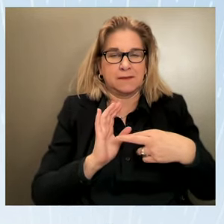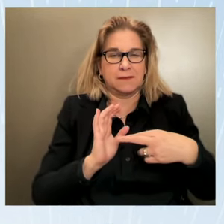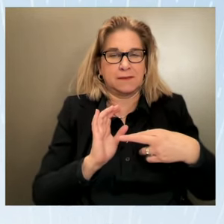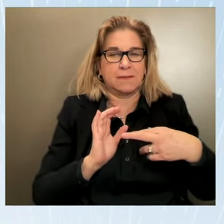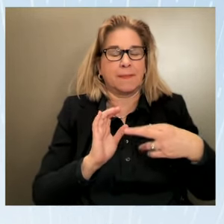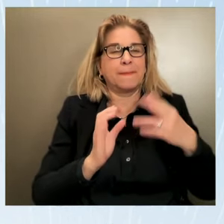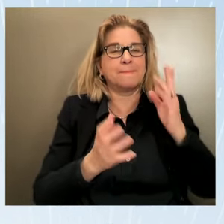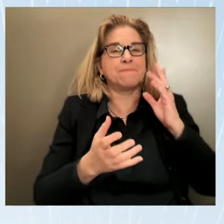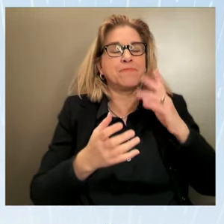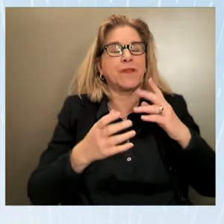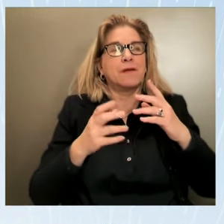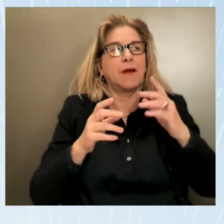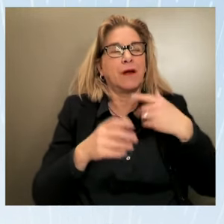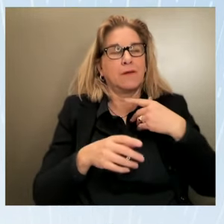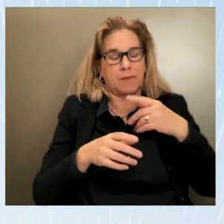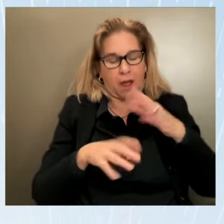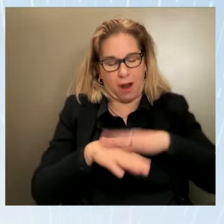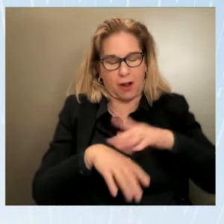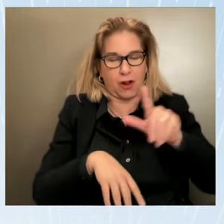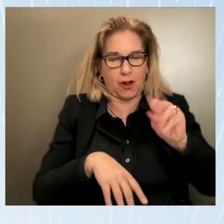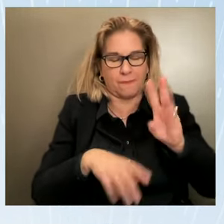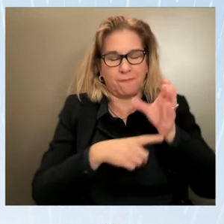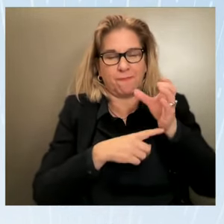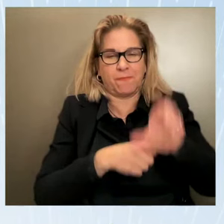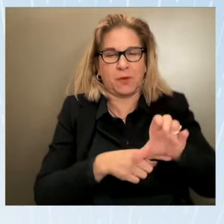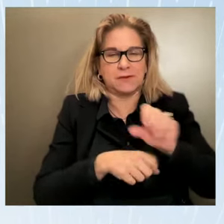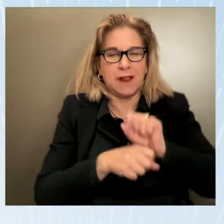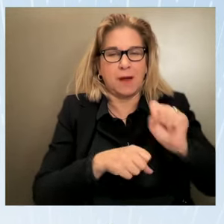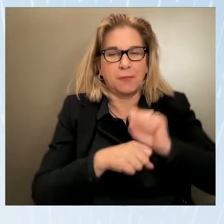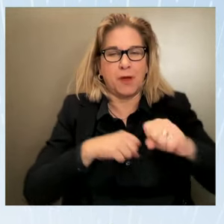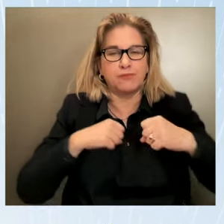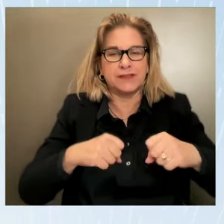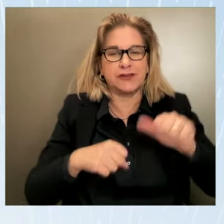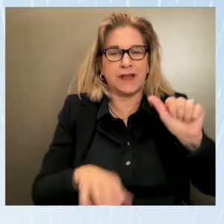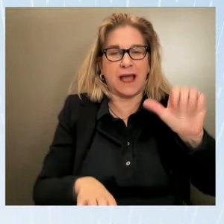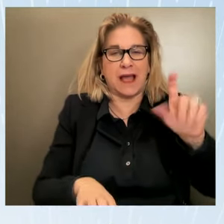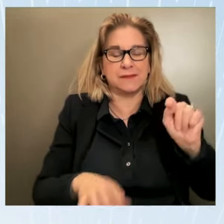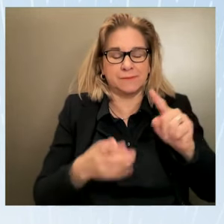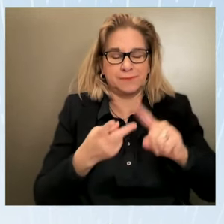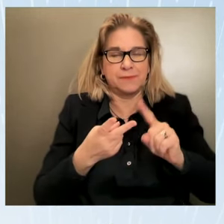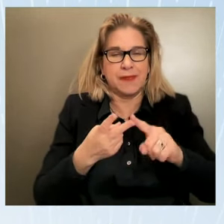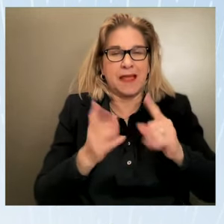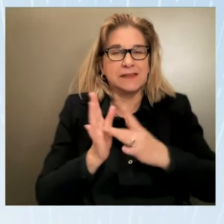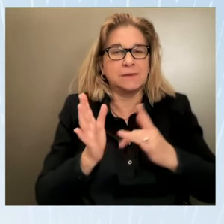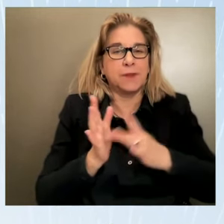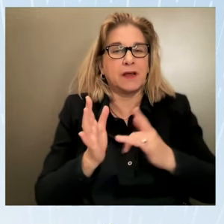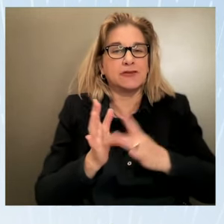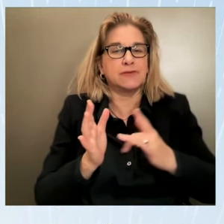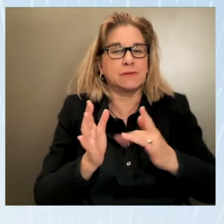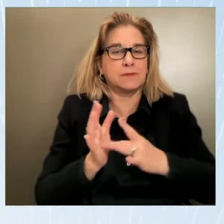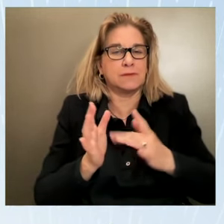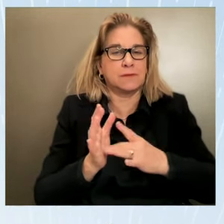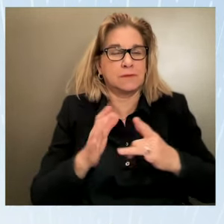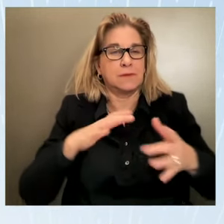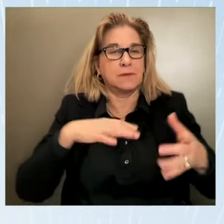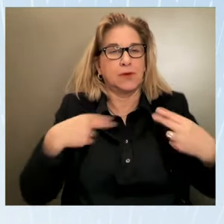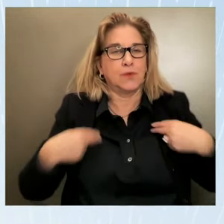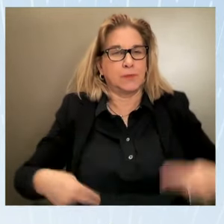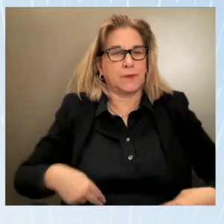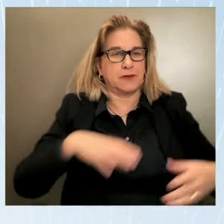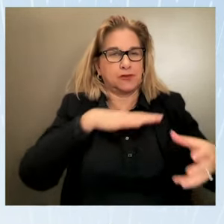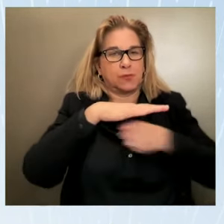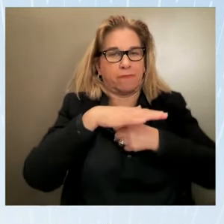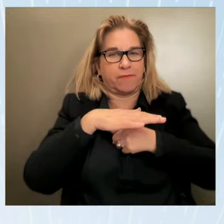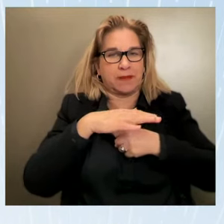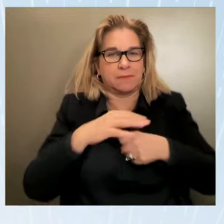trafficking. Earlier today, the Secretary delegated authority to our Occupational Safety and Health Administration to certify for human